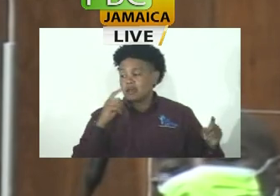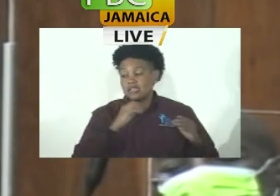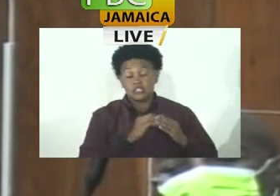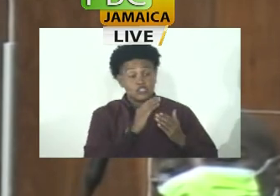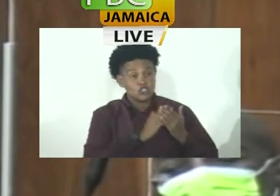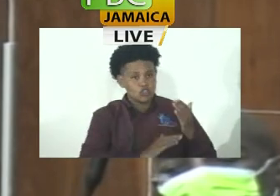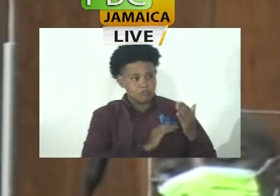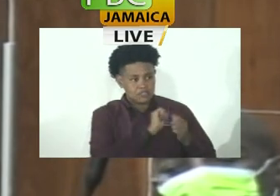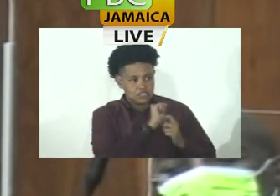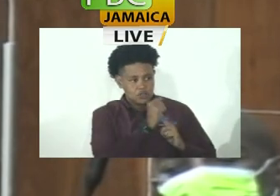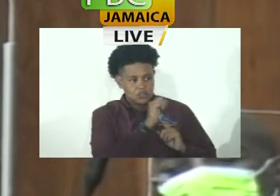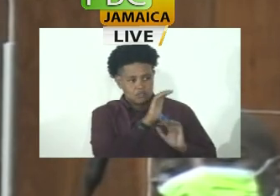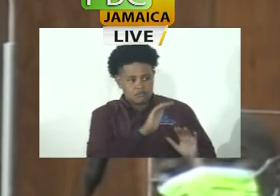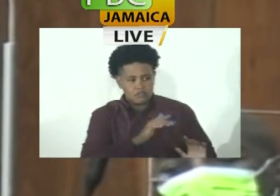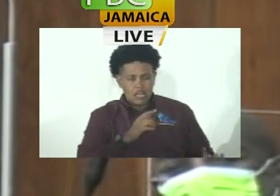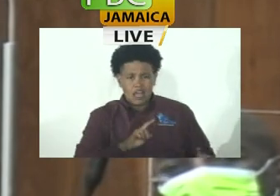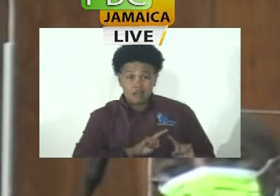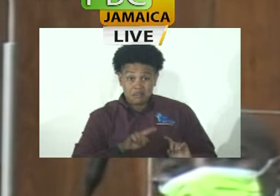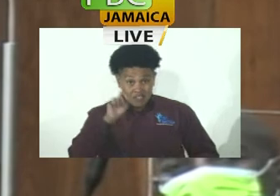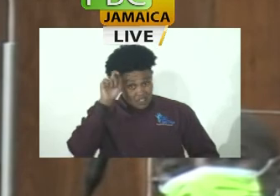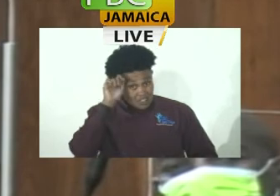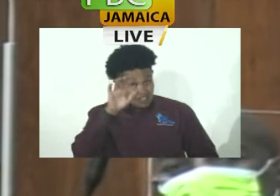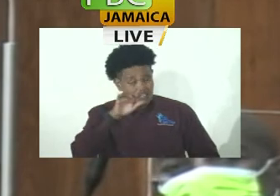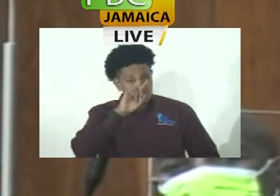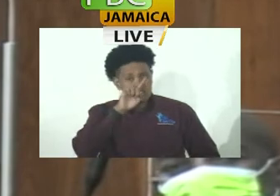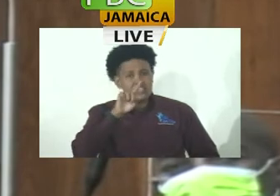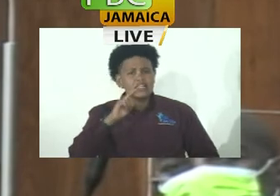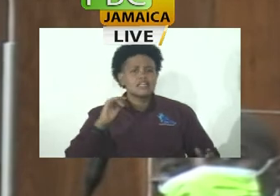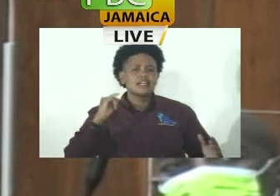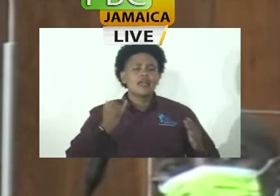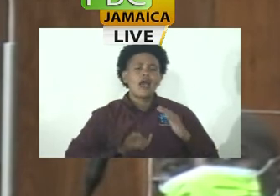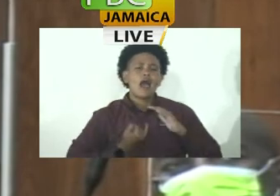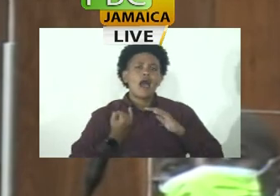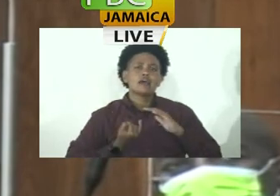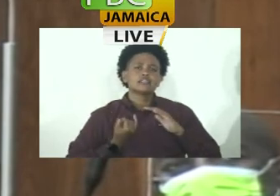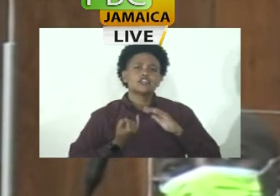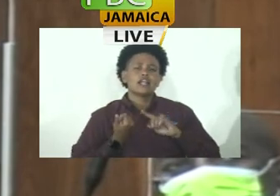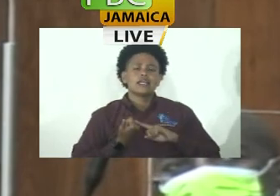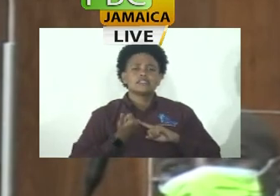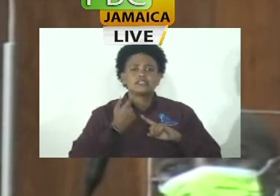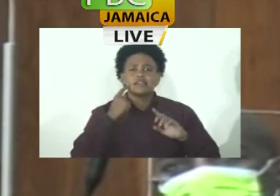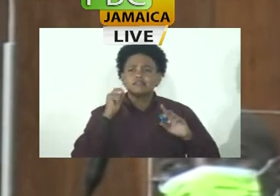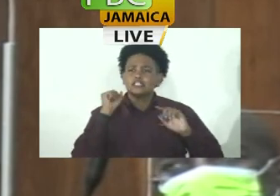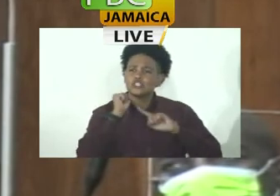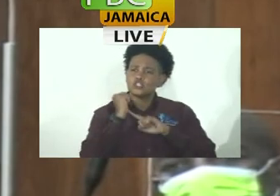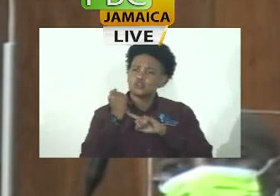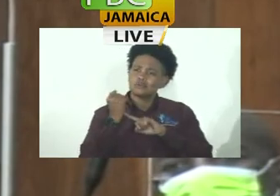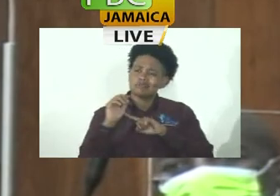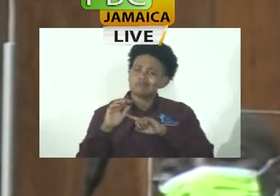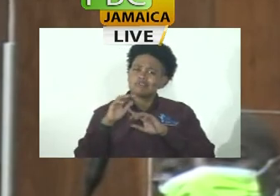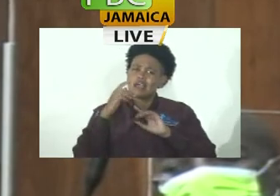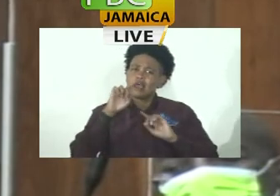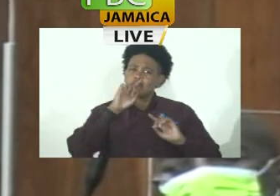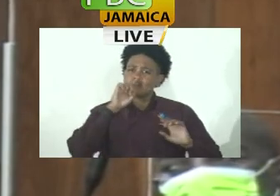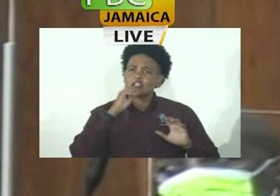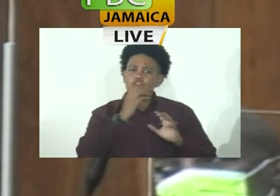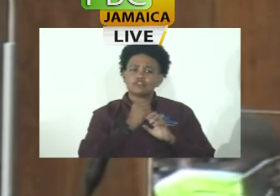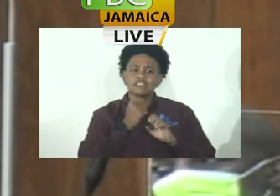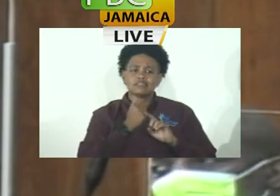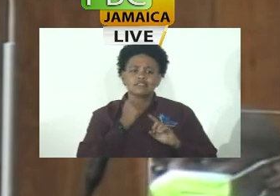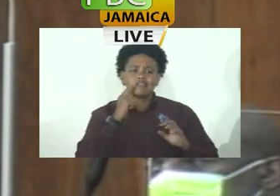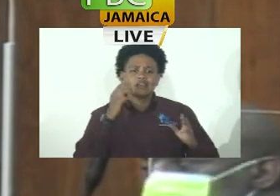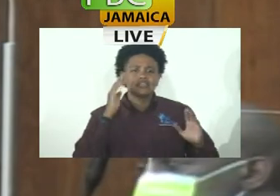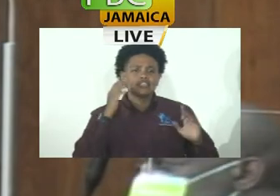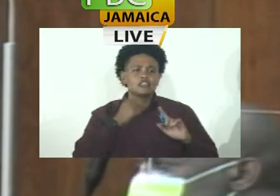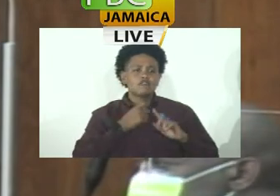cases but it is madam speaker the isolated circumstances that receive attention